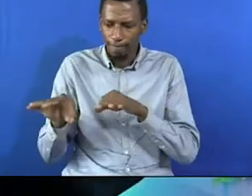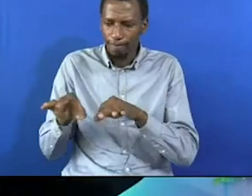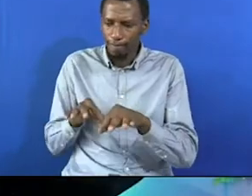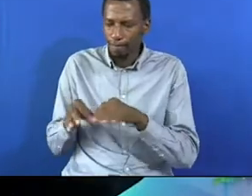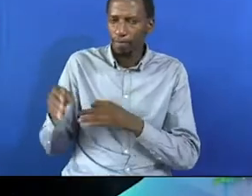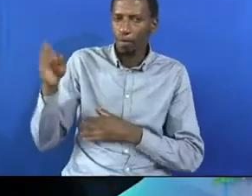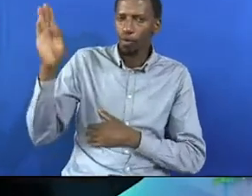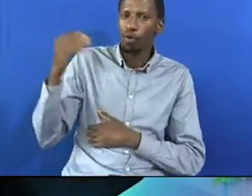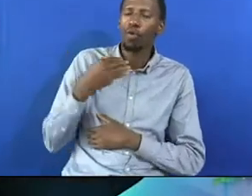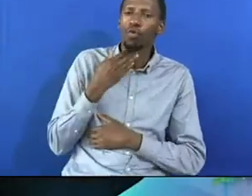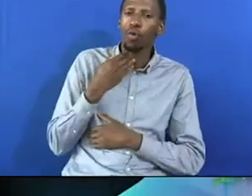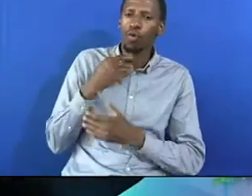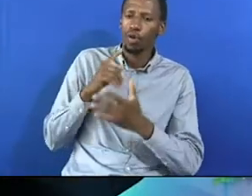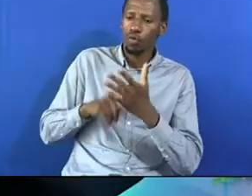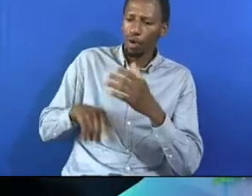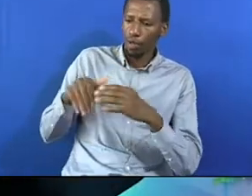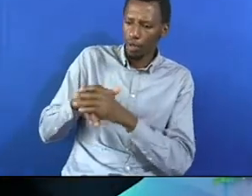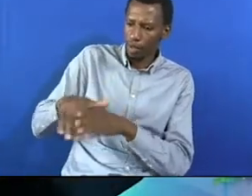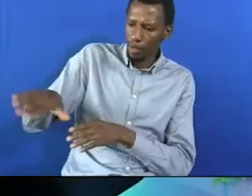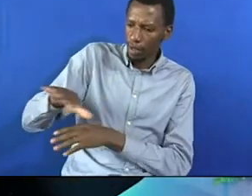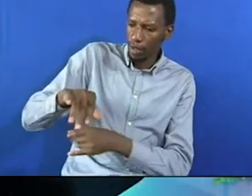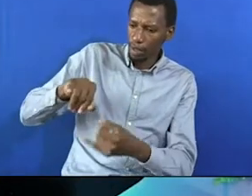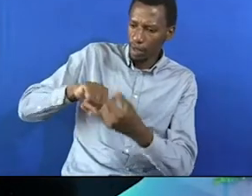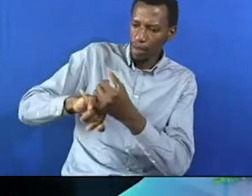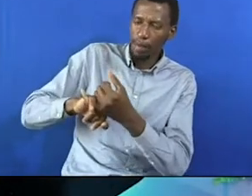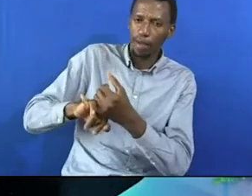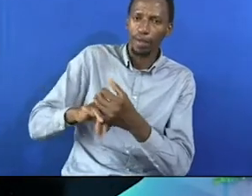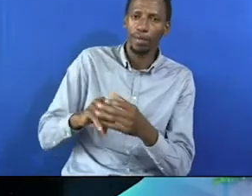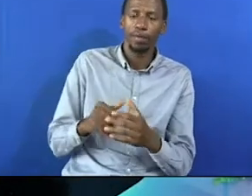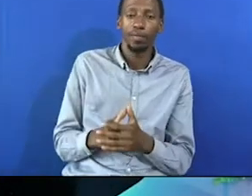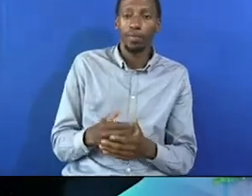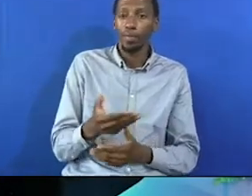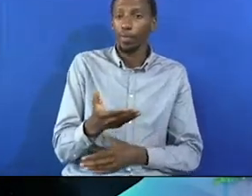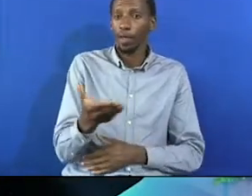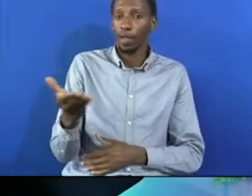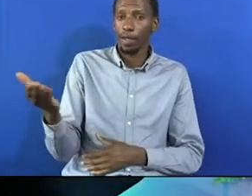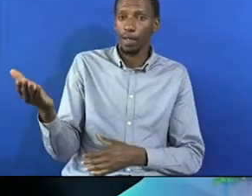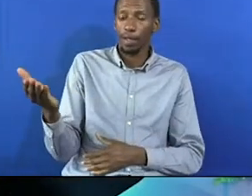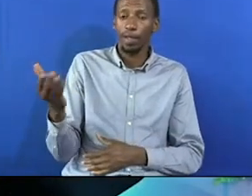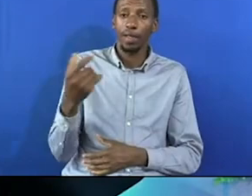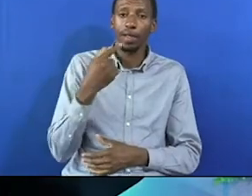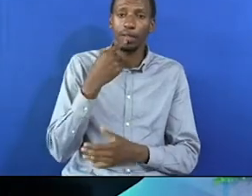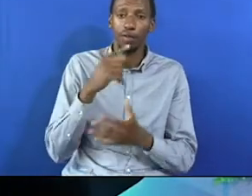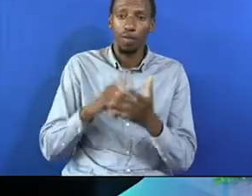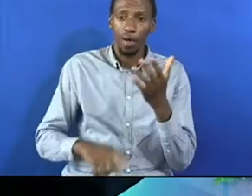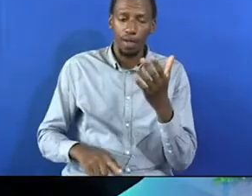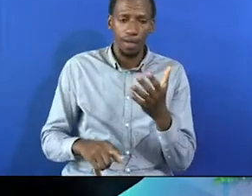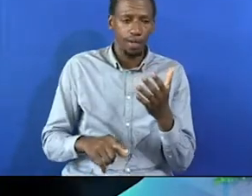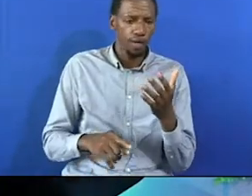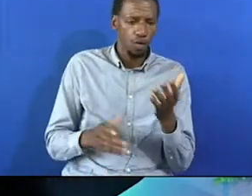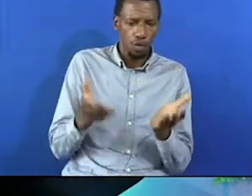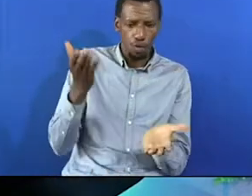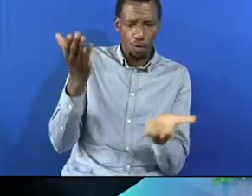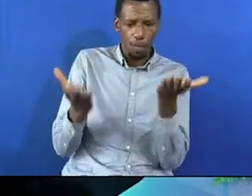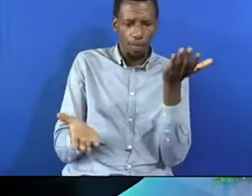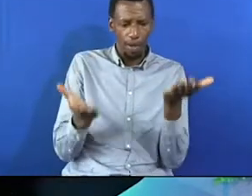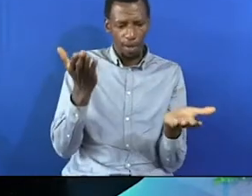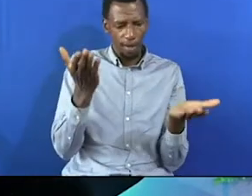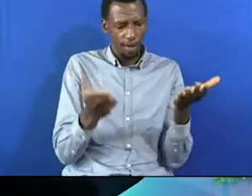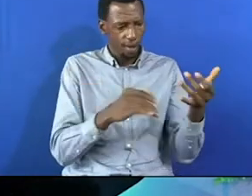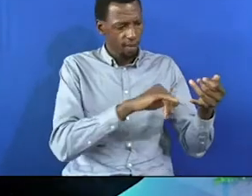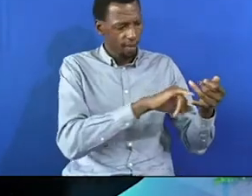they said that comparing marriage and being single, they said it